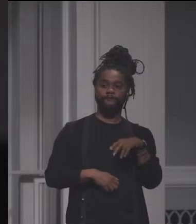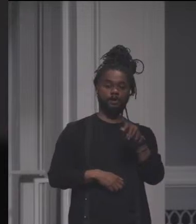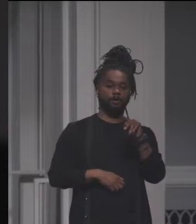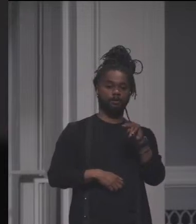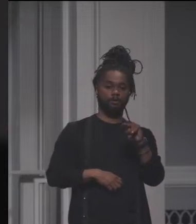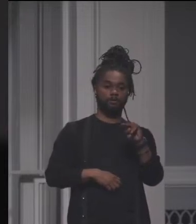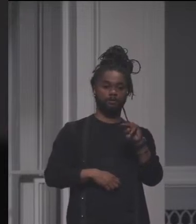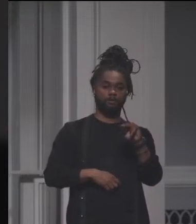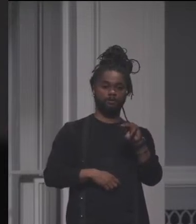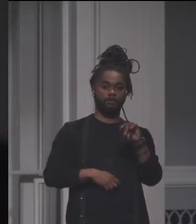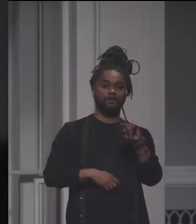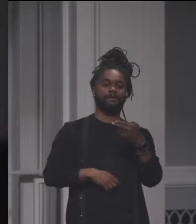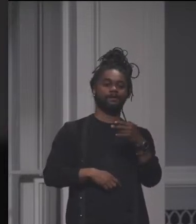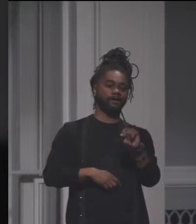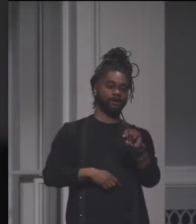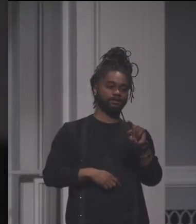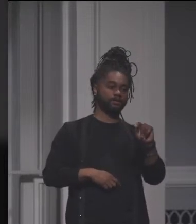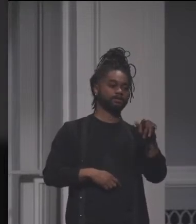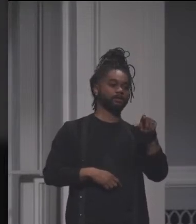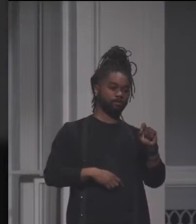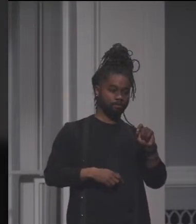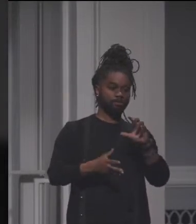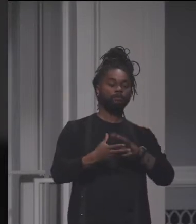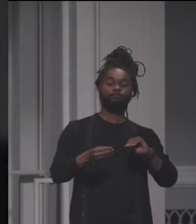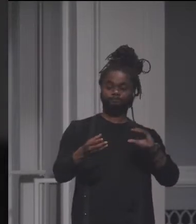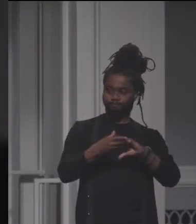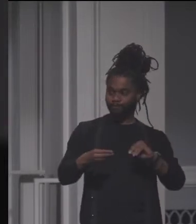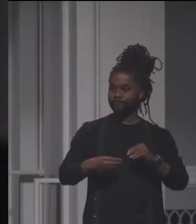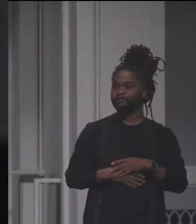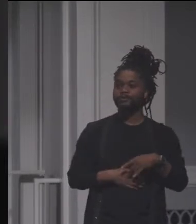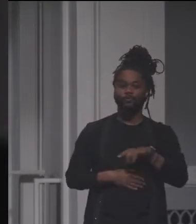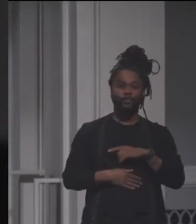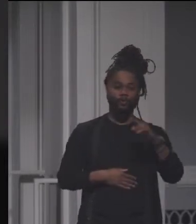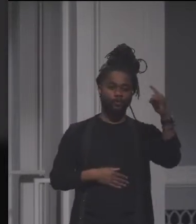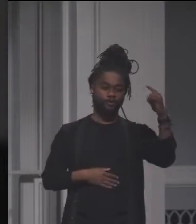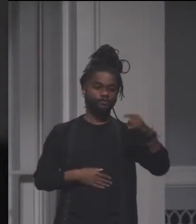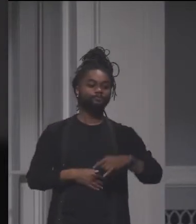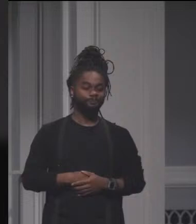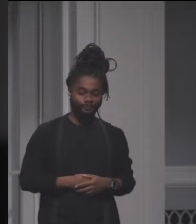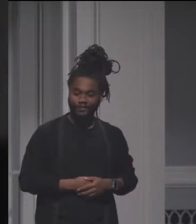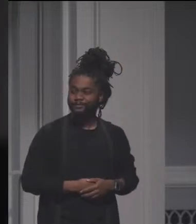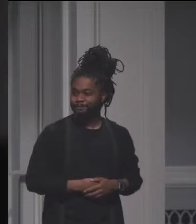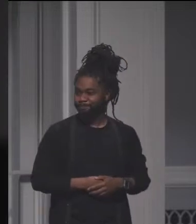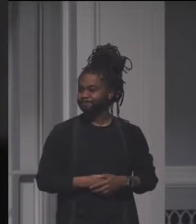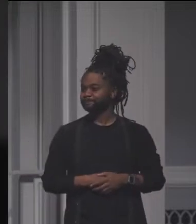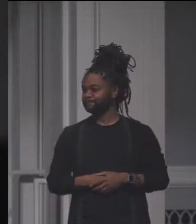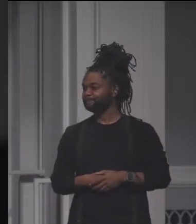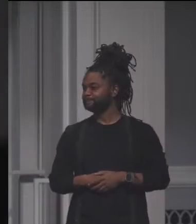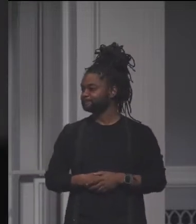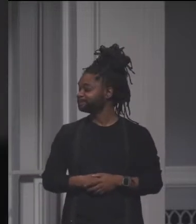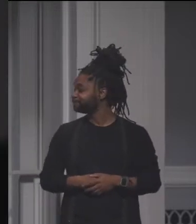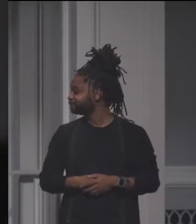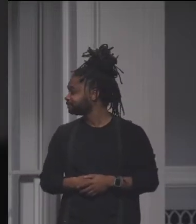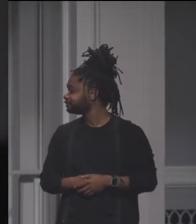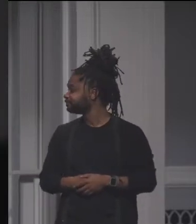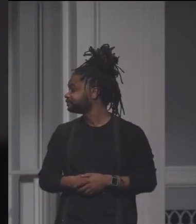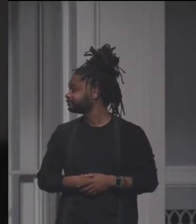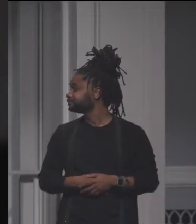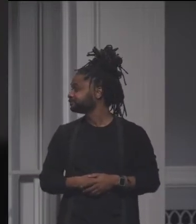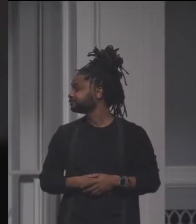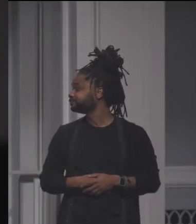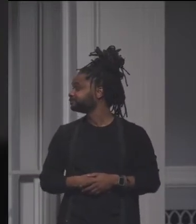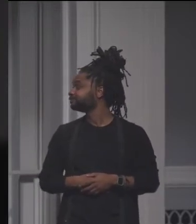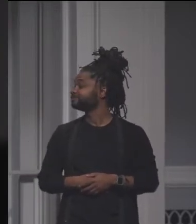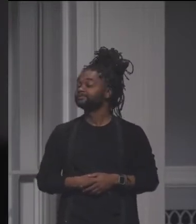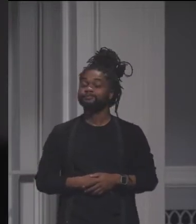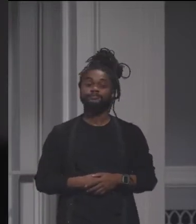Yay! We will rock you, for those of you who know that. In